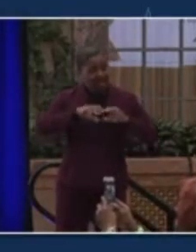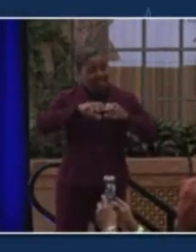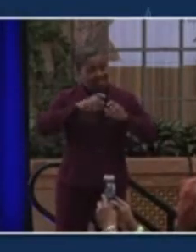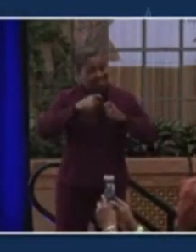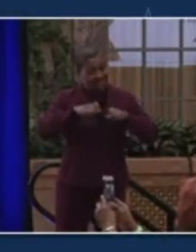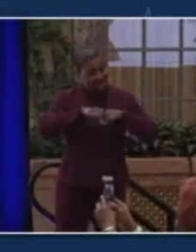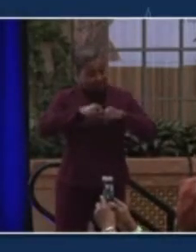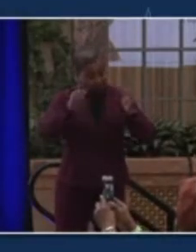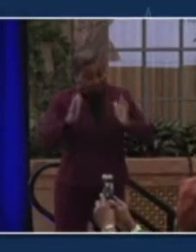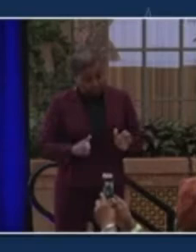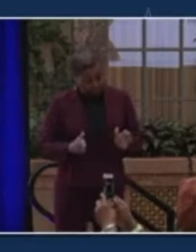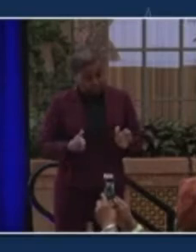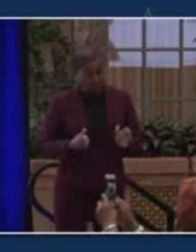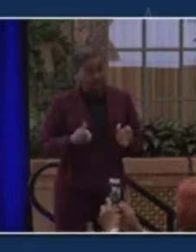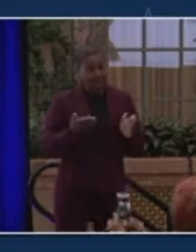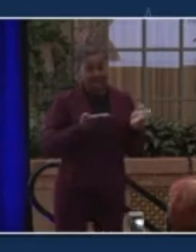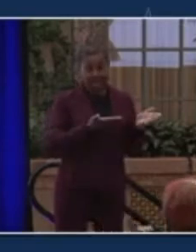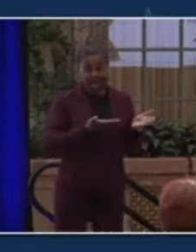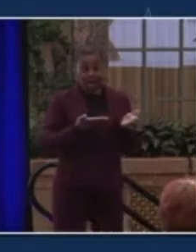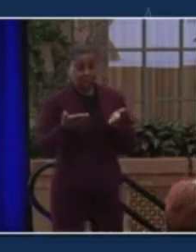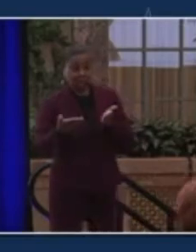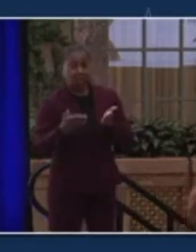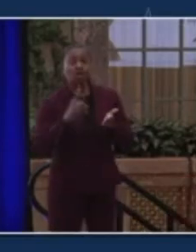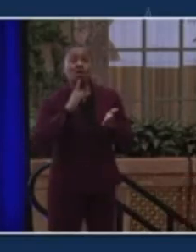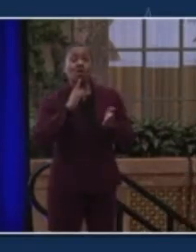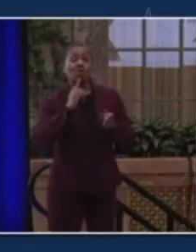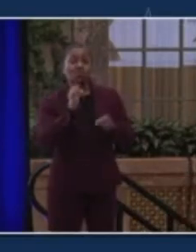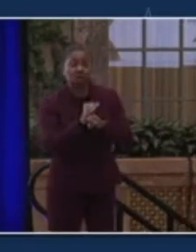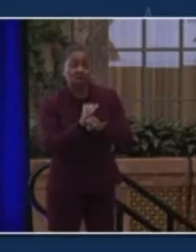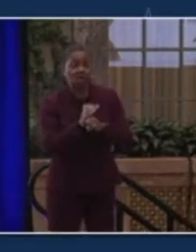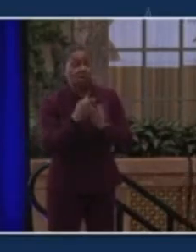in Chicago and ushered in real